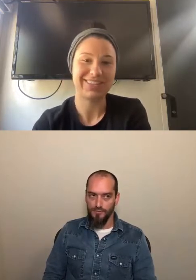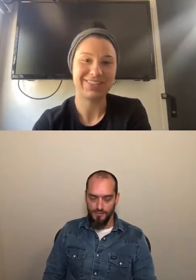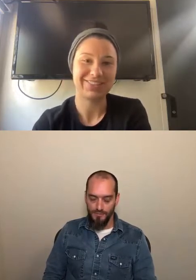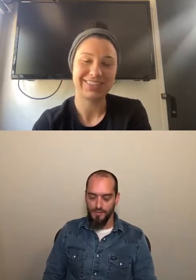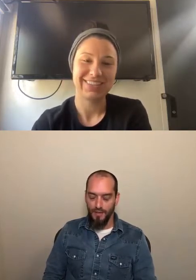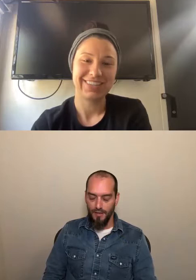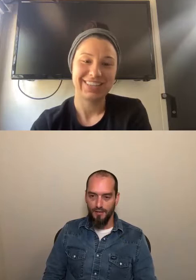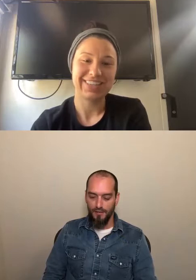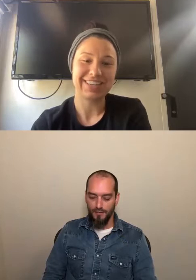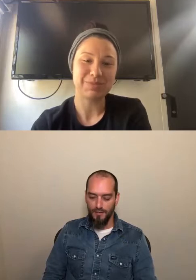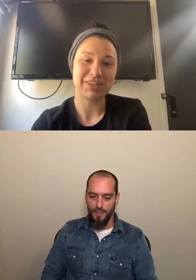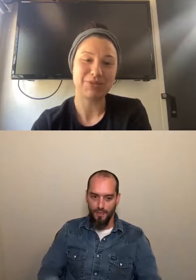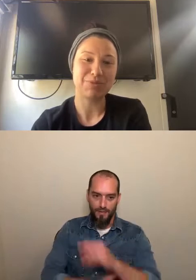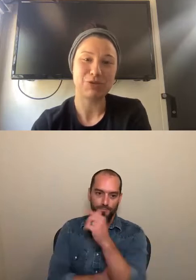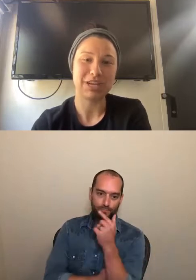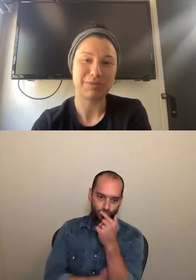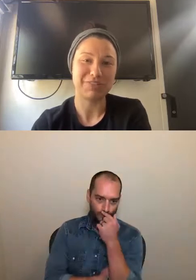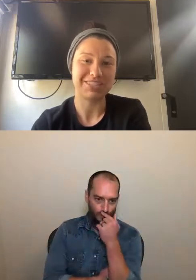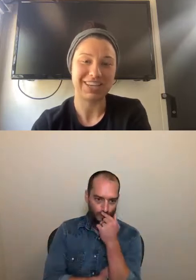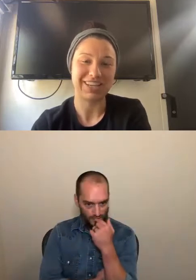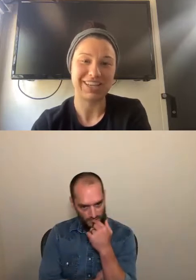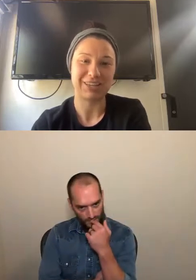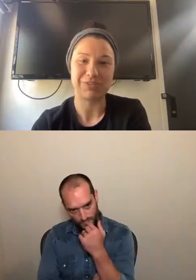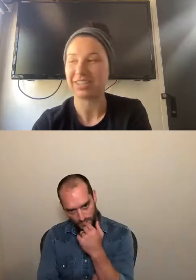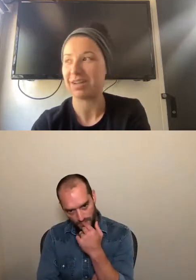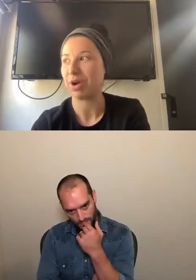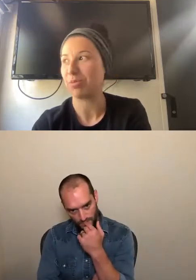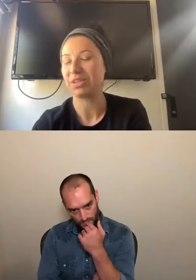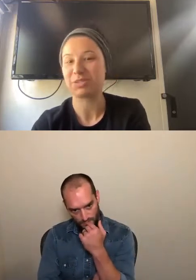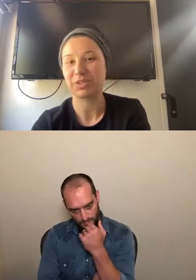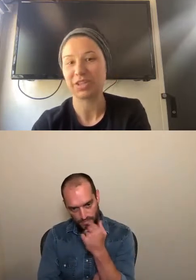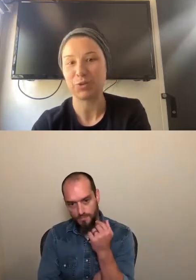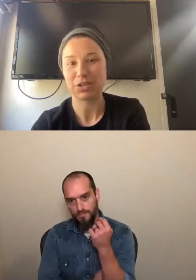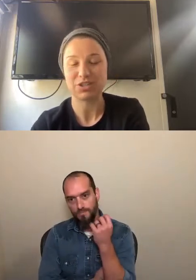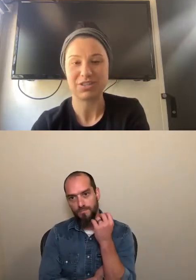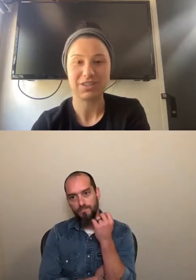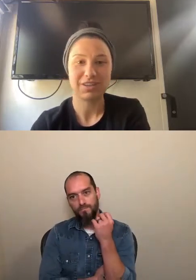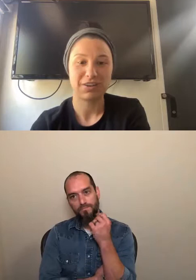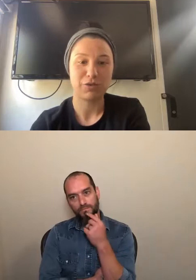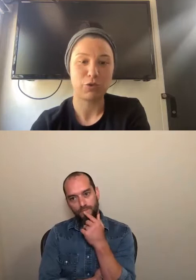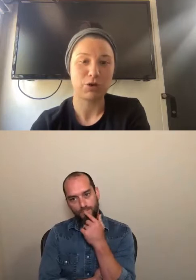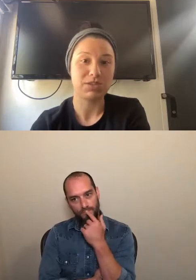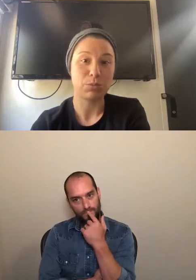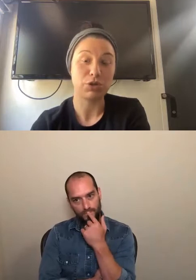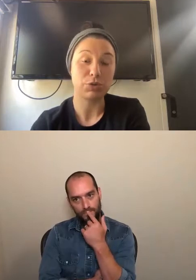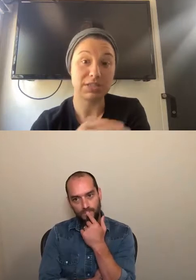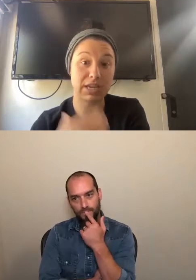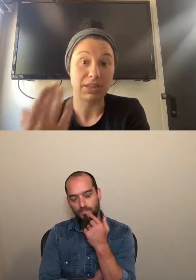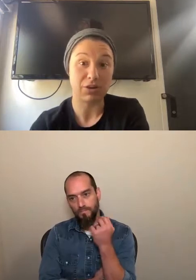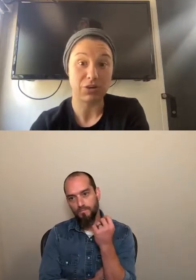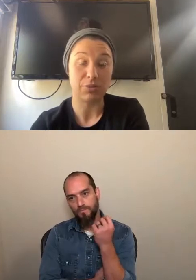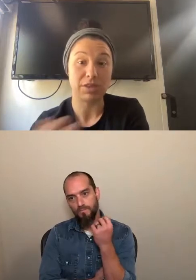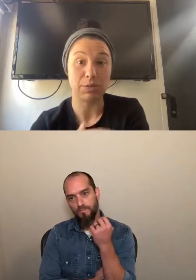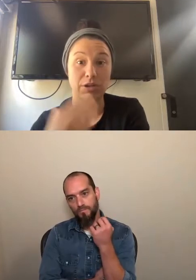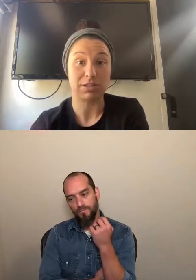like, no, you got to spend a little bit more time investigating. And I feel like that probably is a really good question for someone who is sick